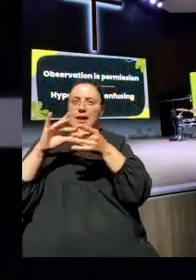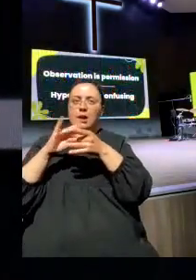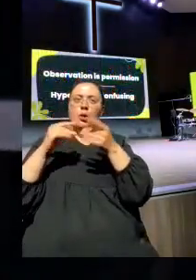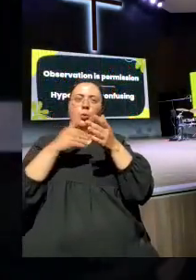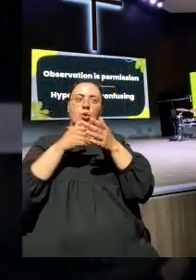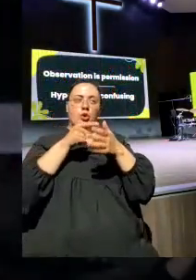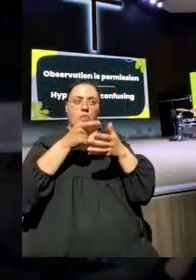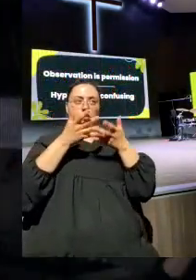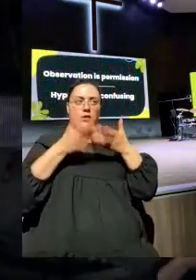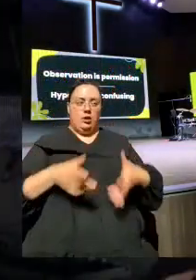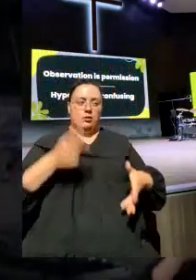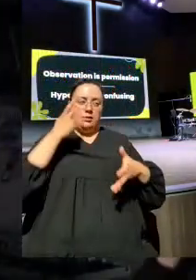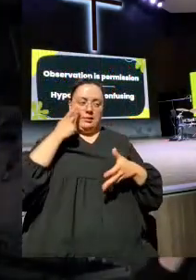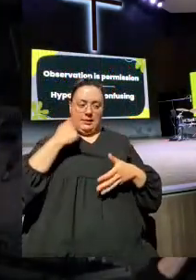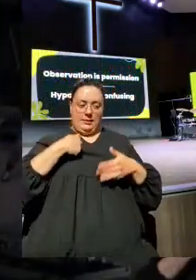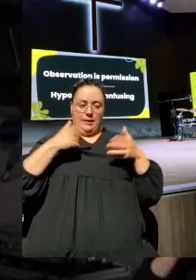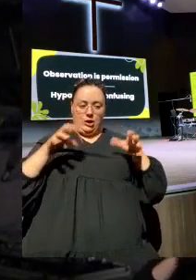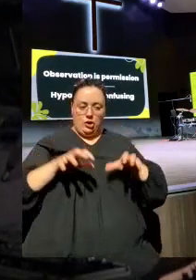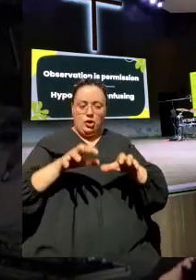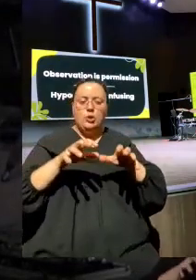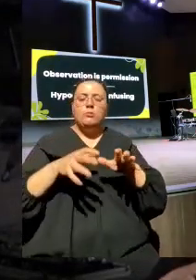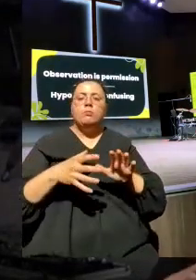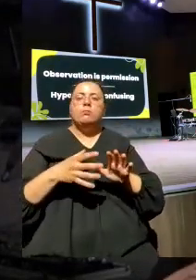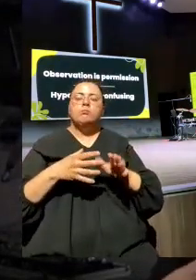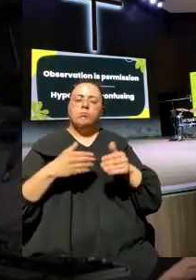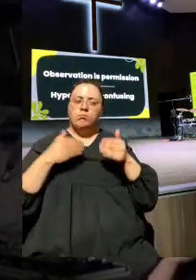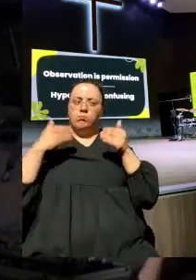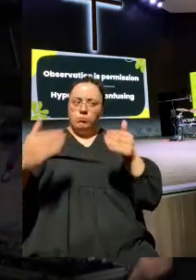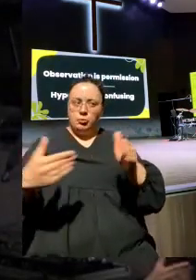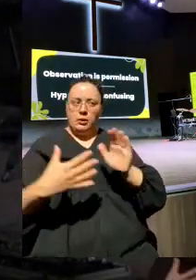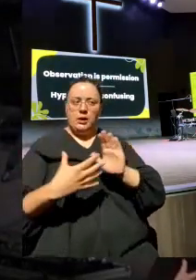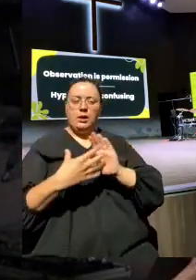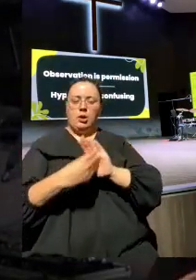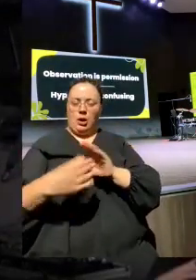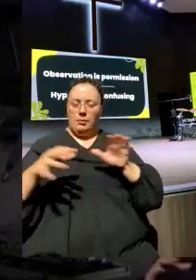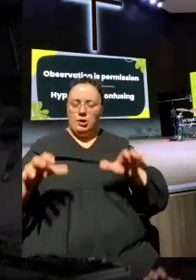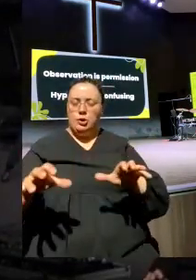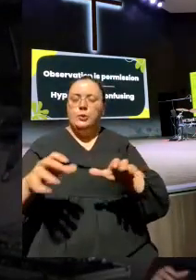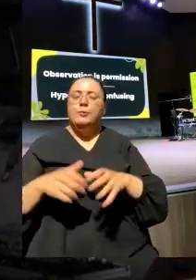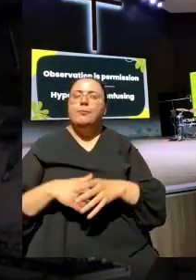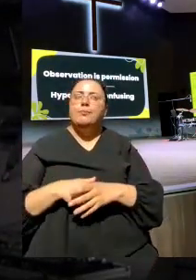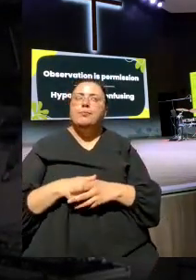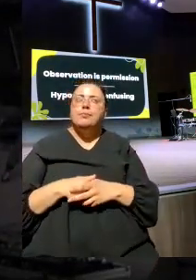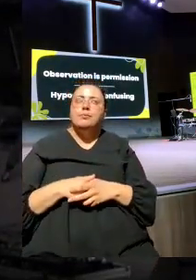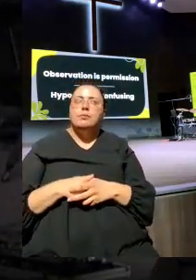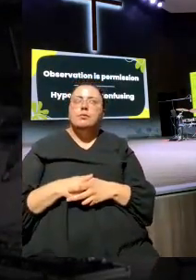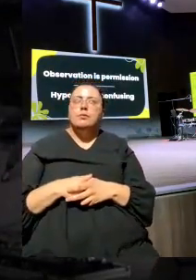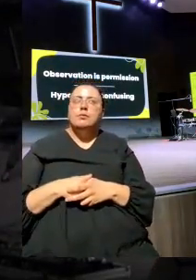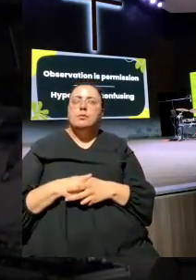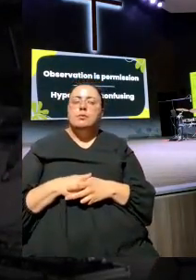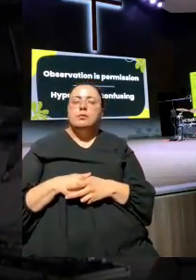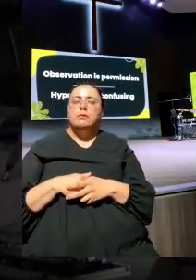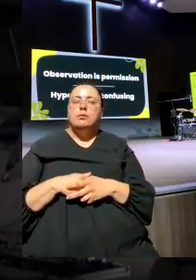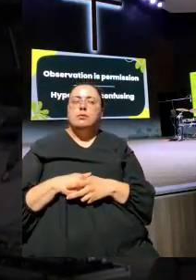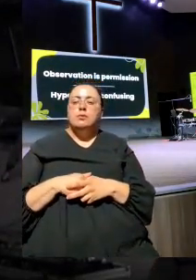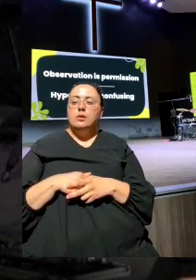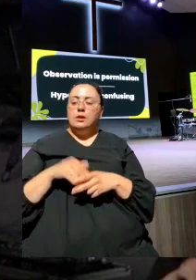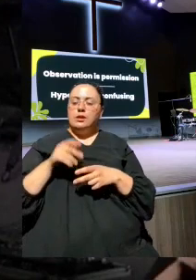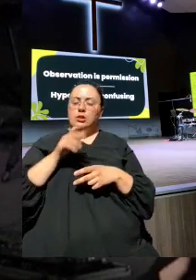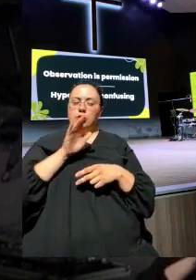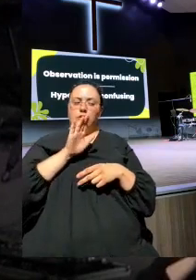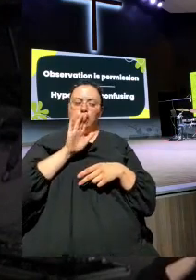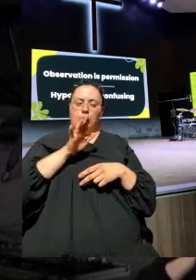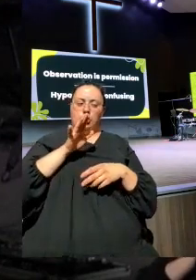Because role modeling teaches us that observation is permission. As our kids observe